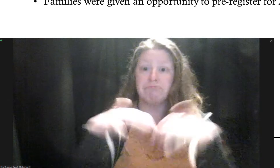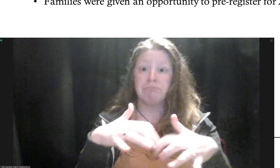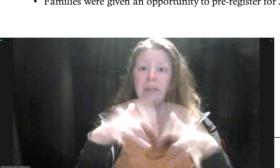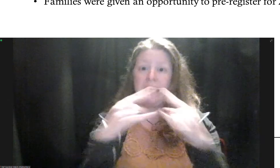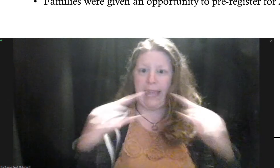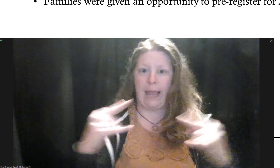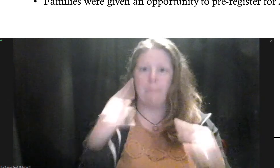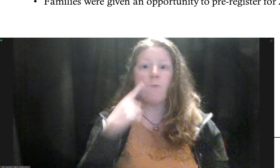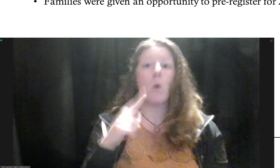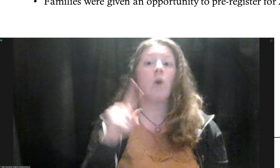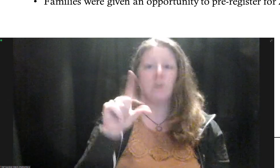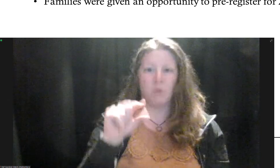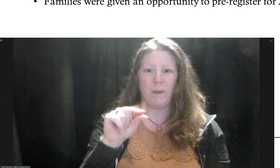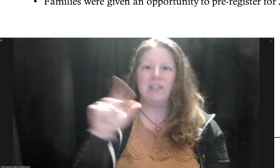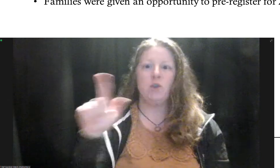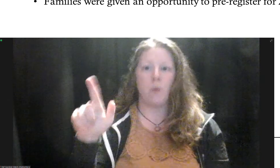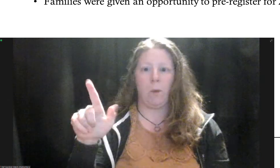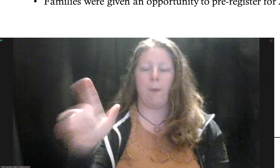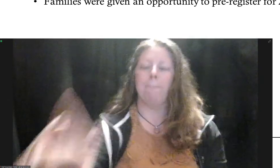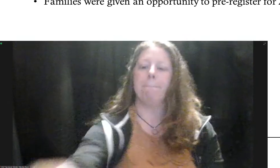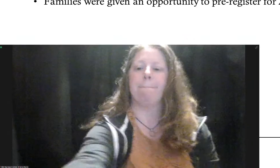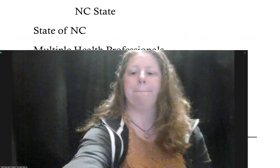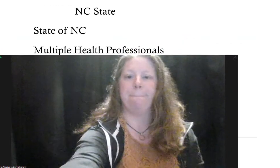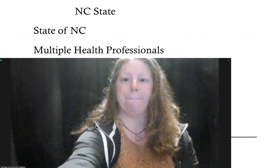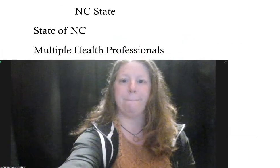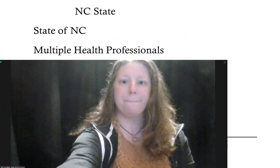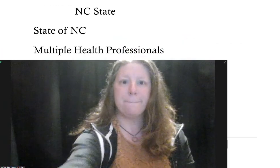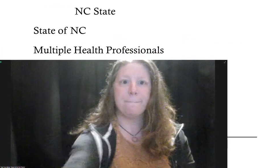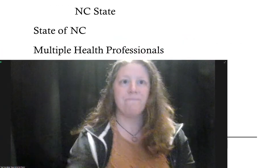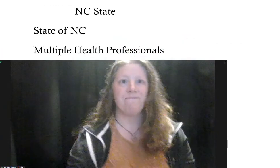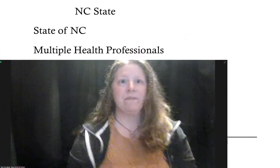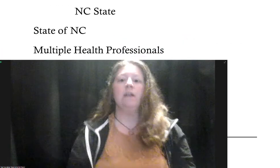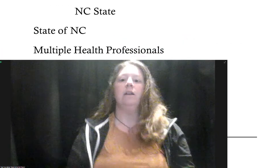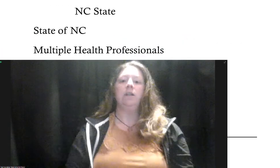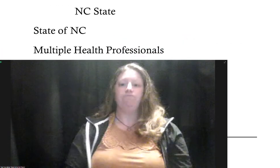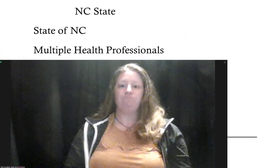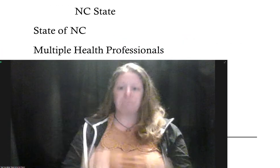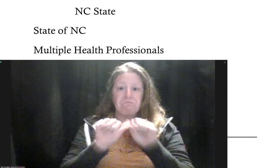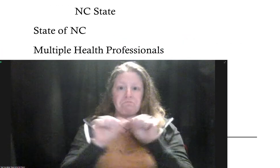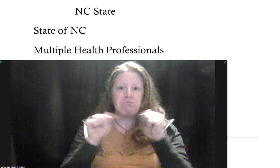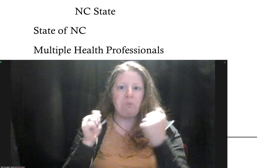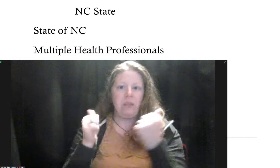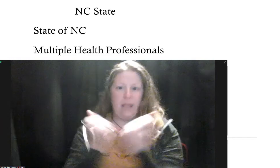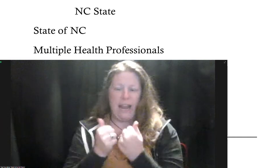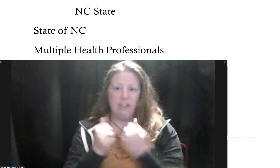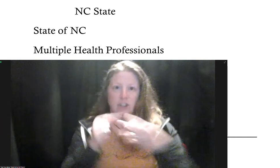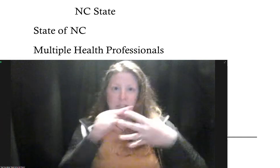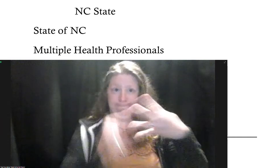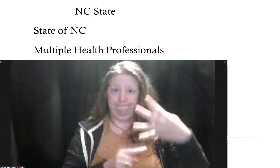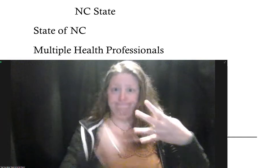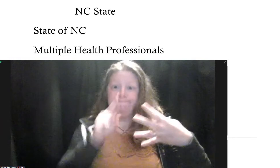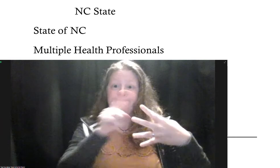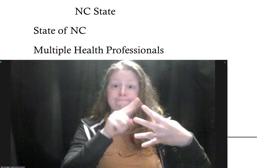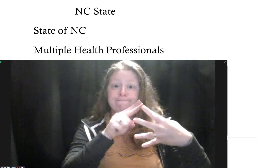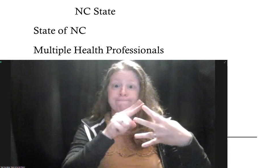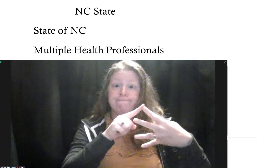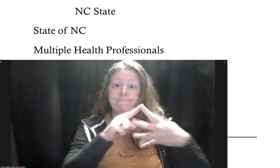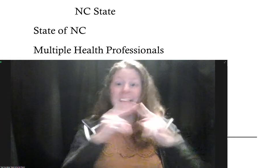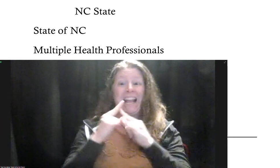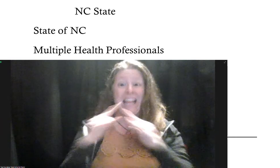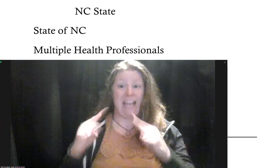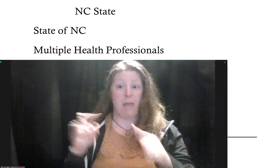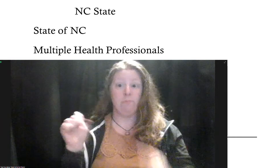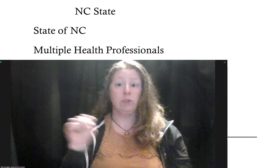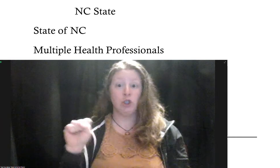different agencies planning a come-together camp for 2021. Now, the